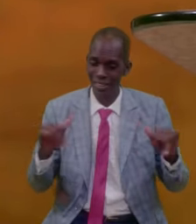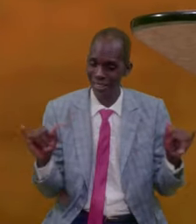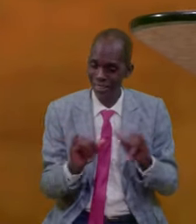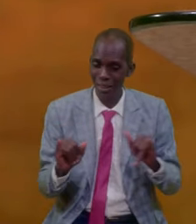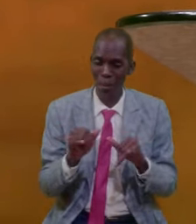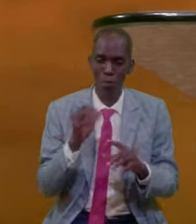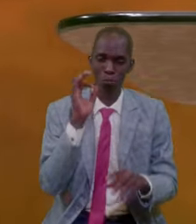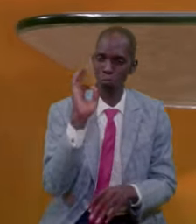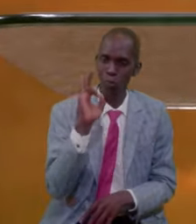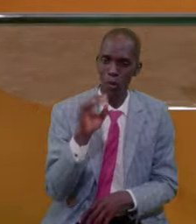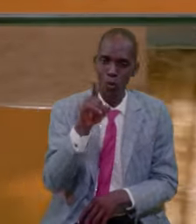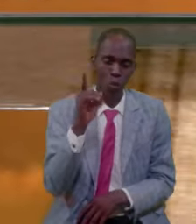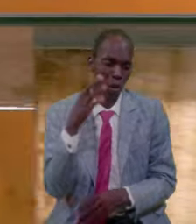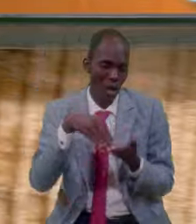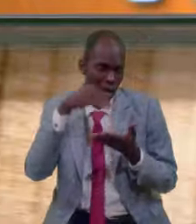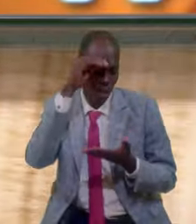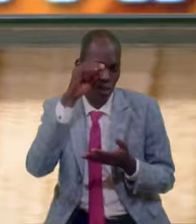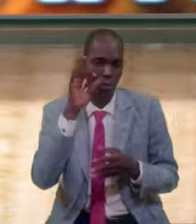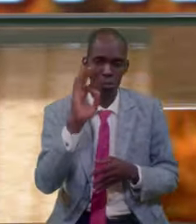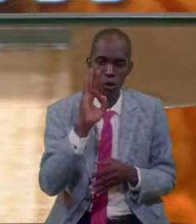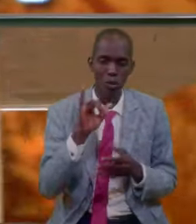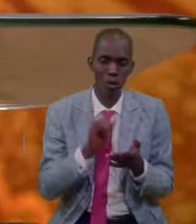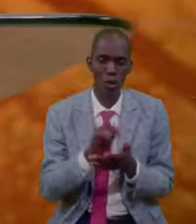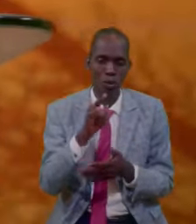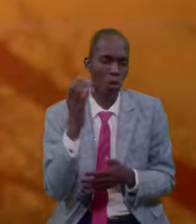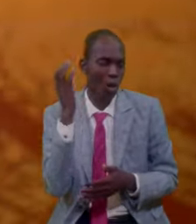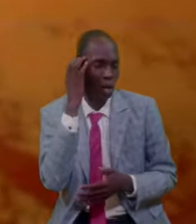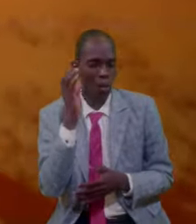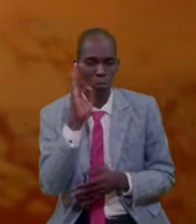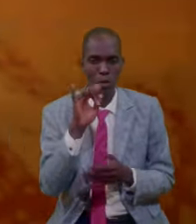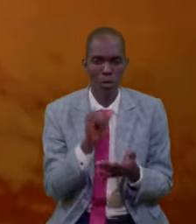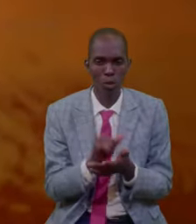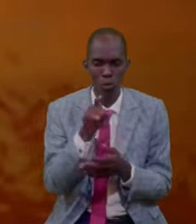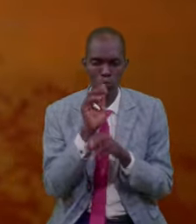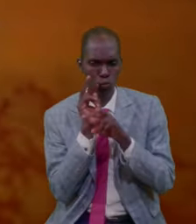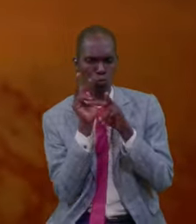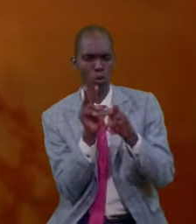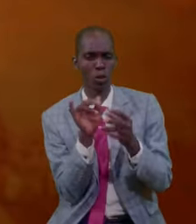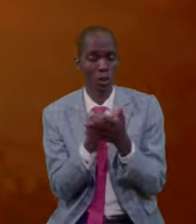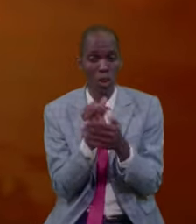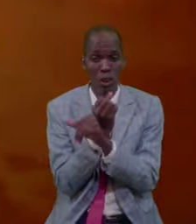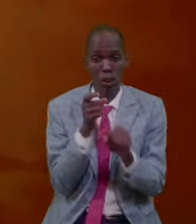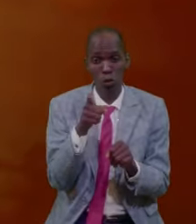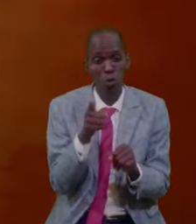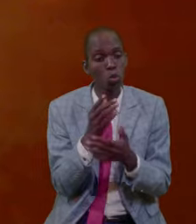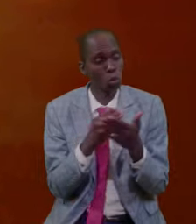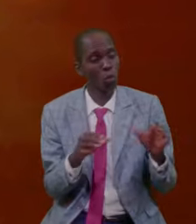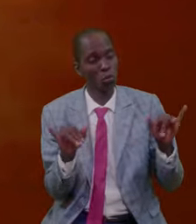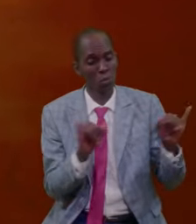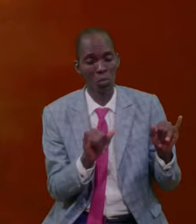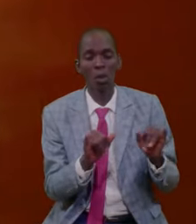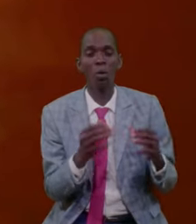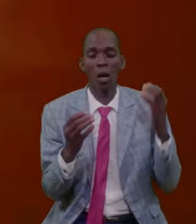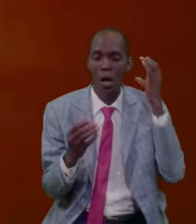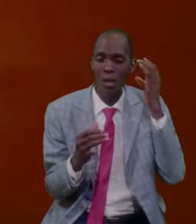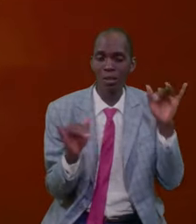not enter in. You made your choice and you said, I am going to enter into the